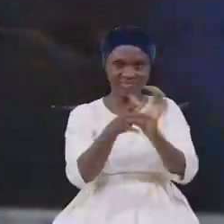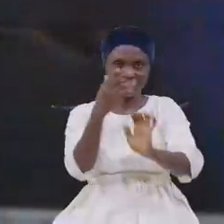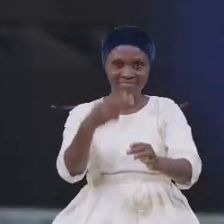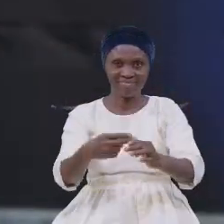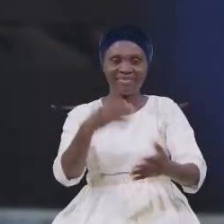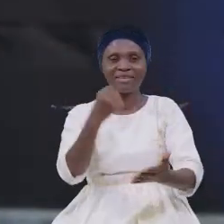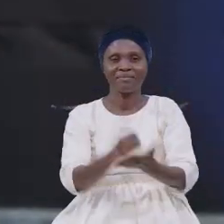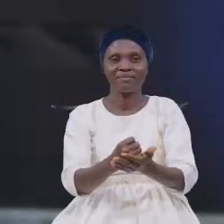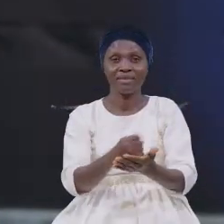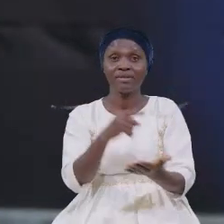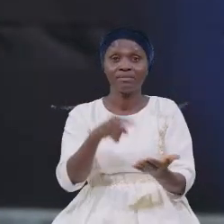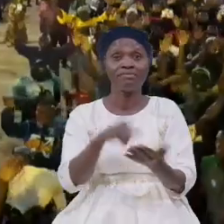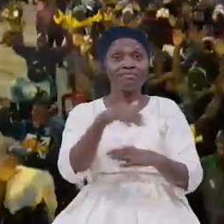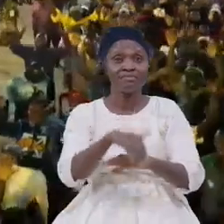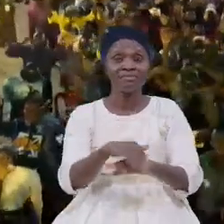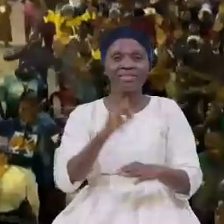Tonight is my